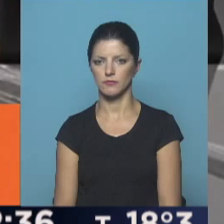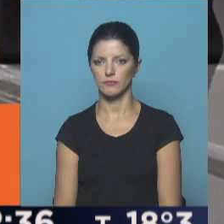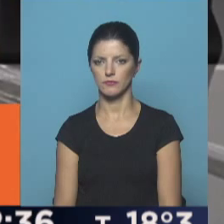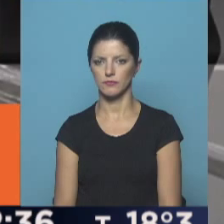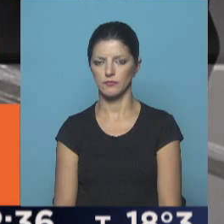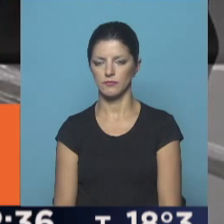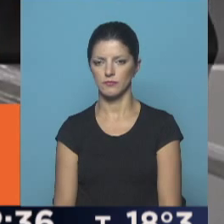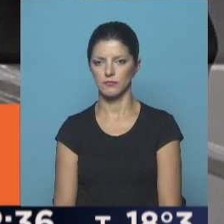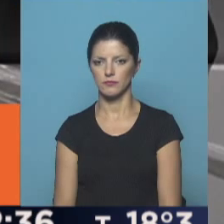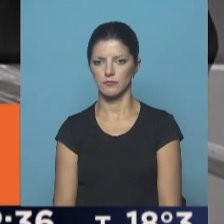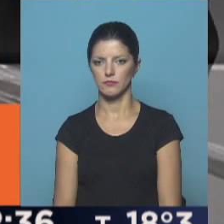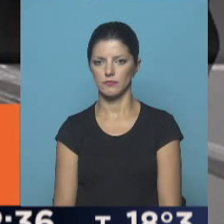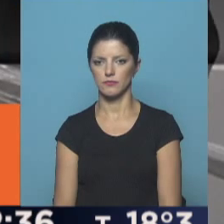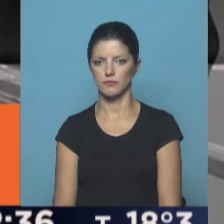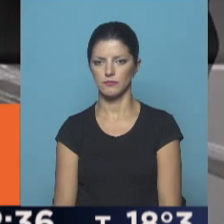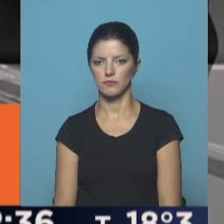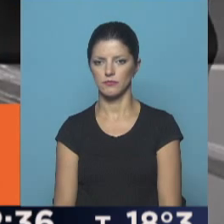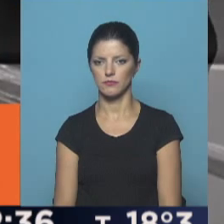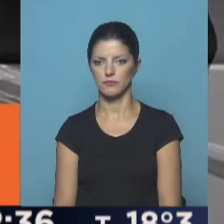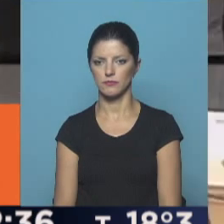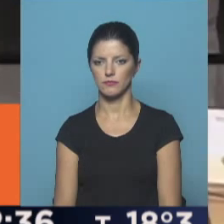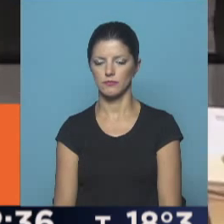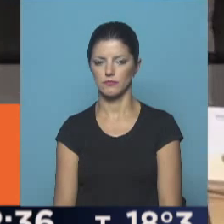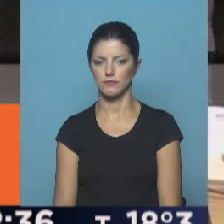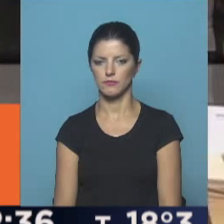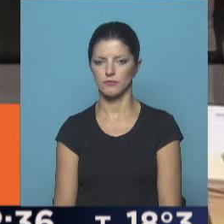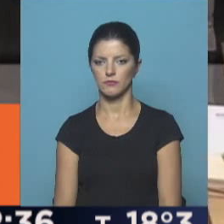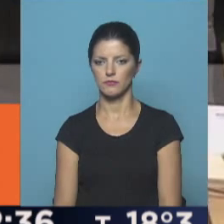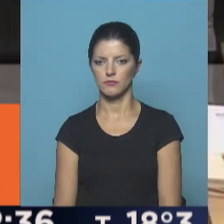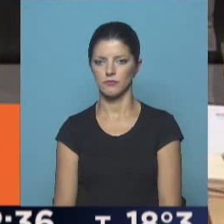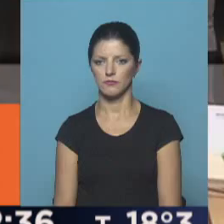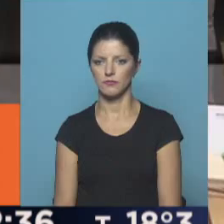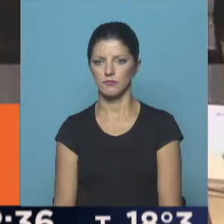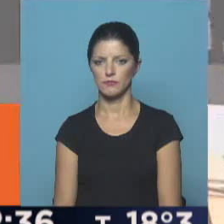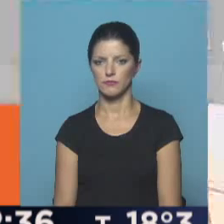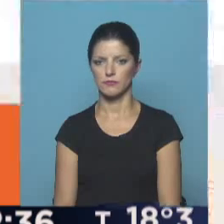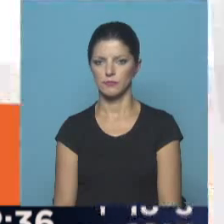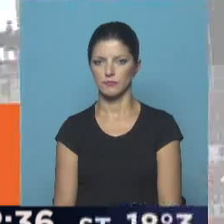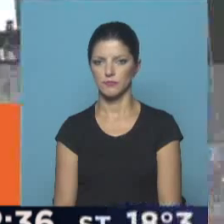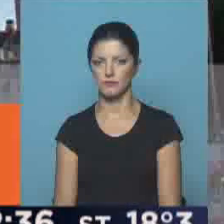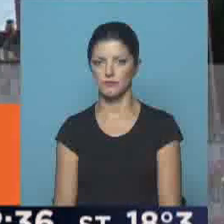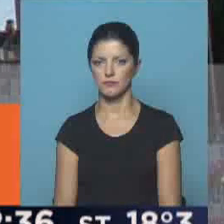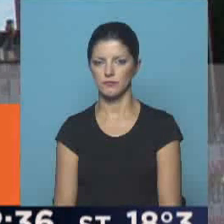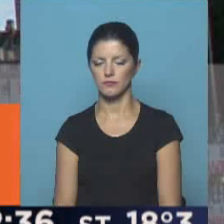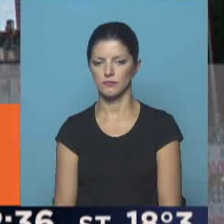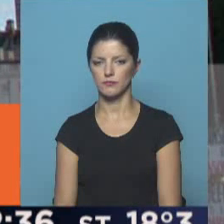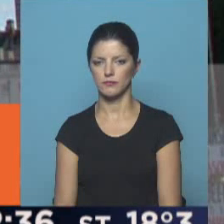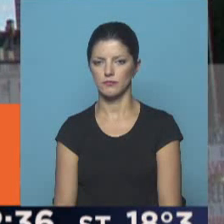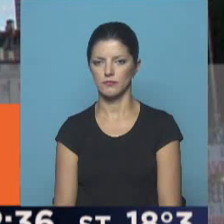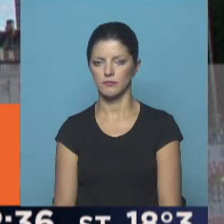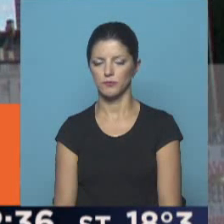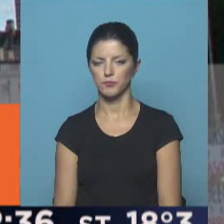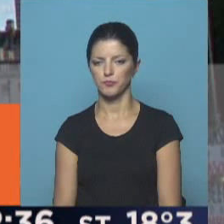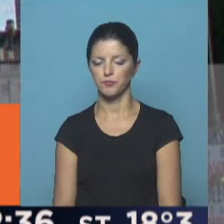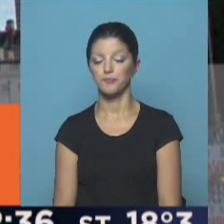actually, and make way for a government that will be truly representative of all of the people of this country. El